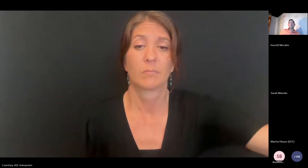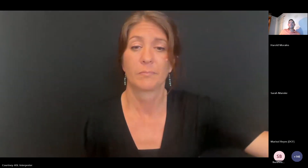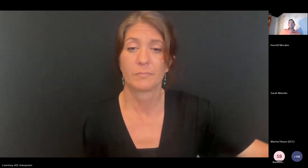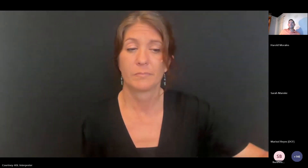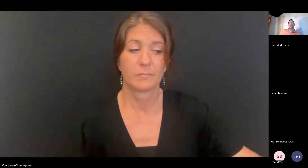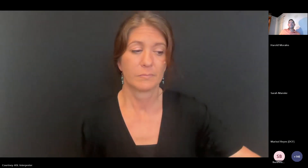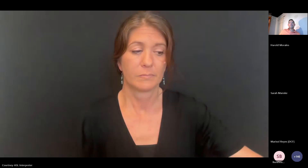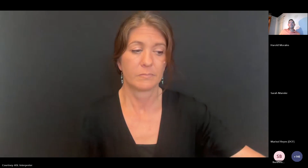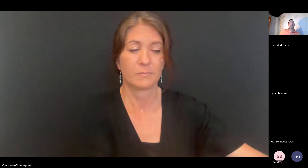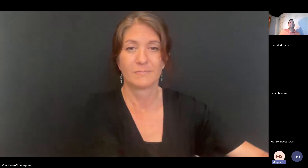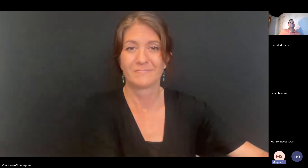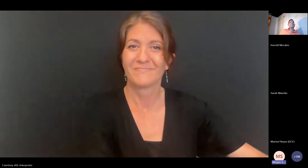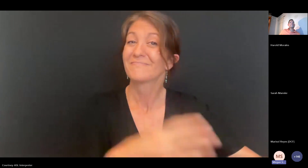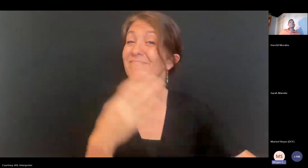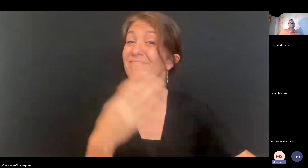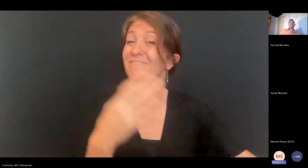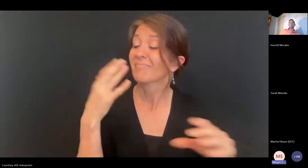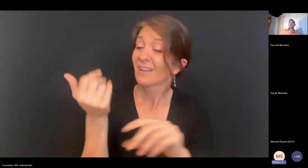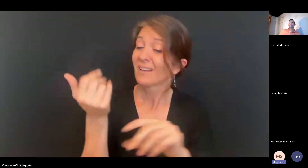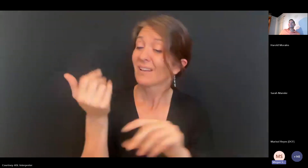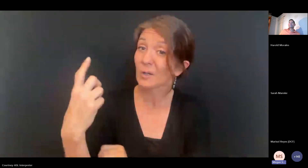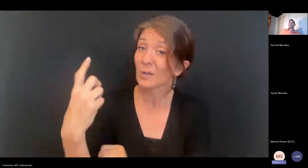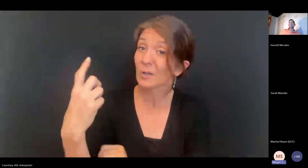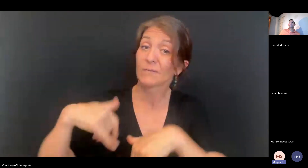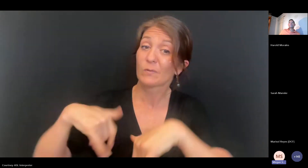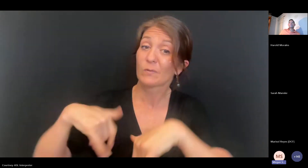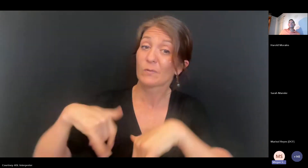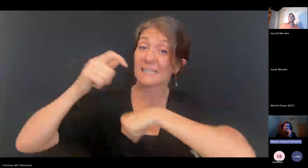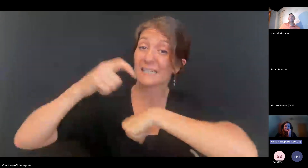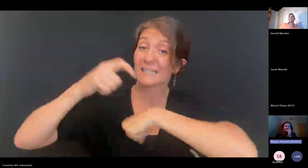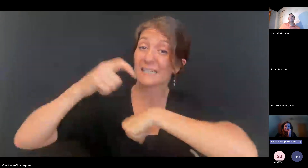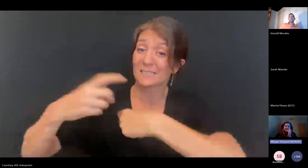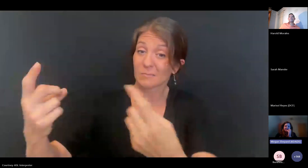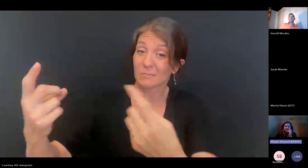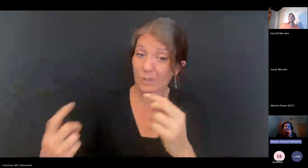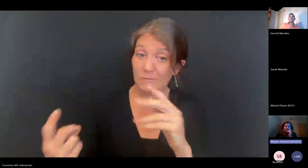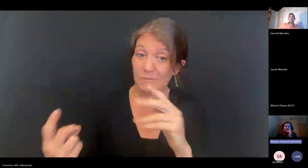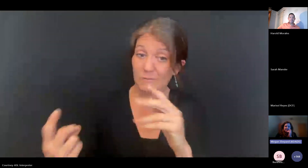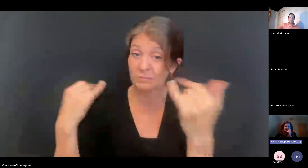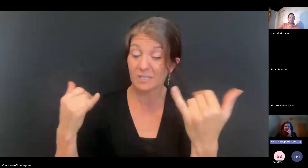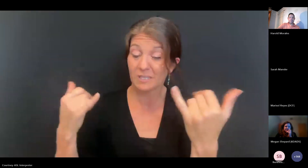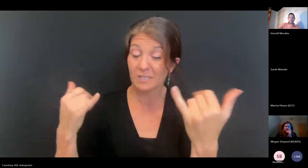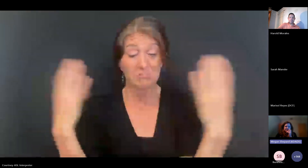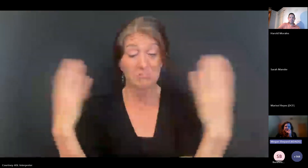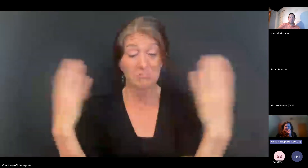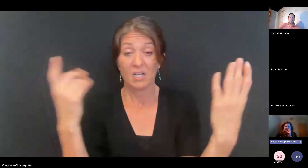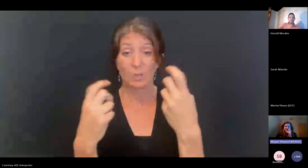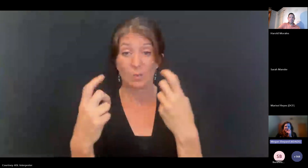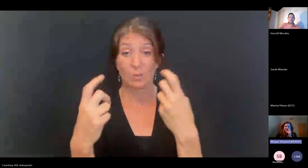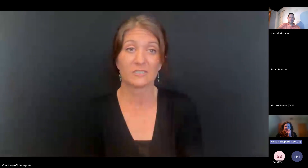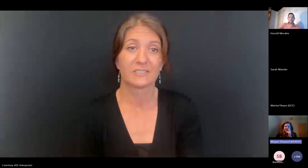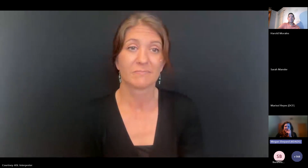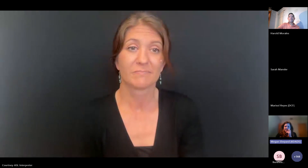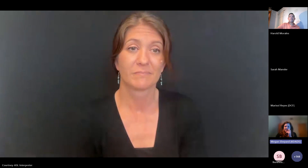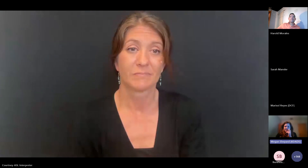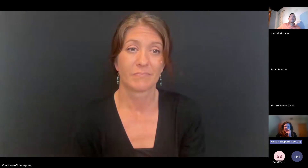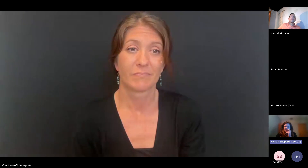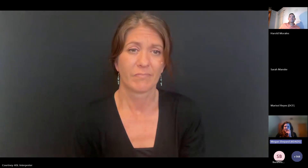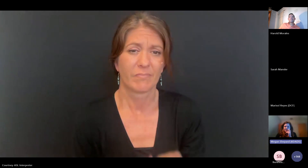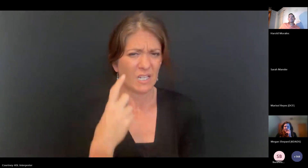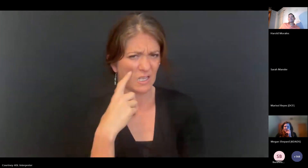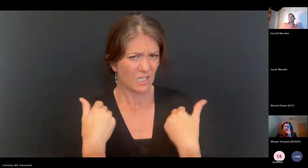No, I just thank you everyone for taking the time to be here. And yeah, we'll open for questions. I think I have a Q&A section right